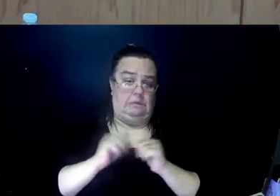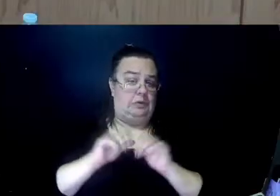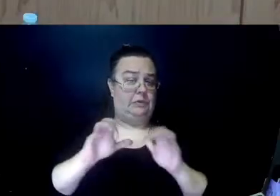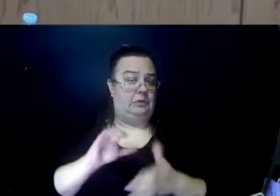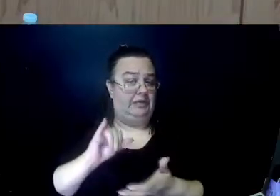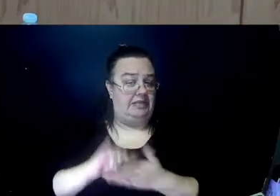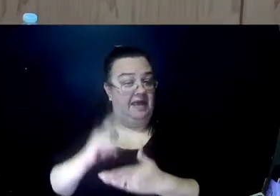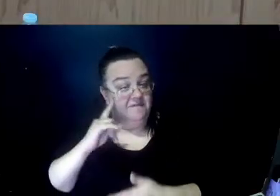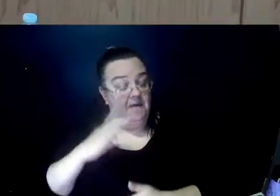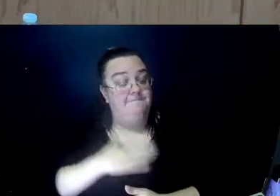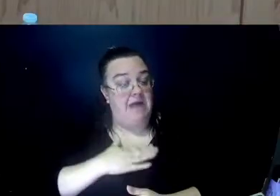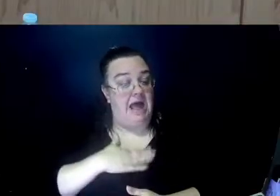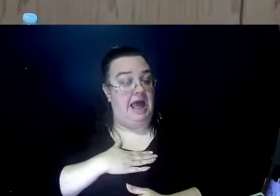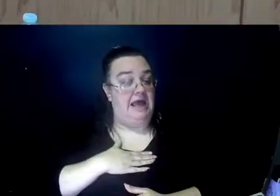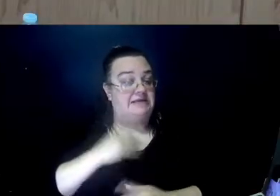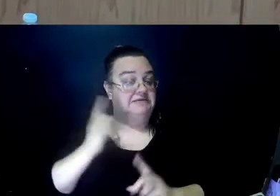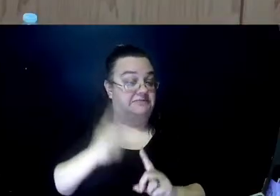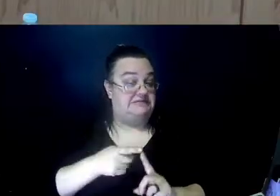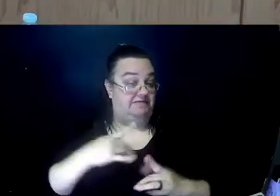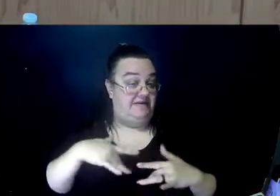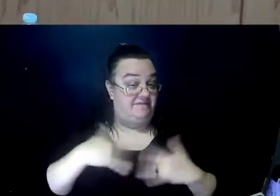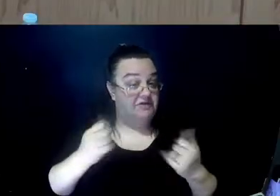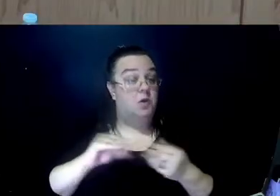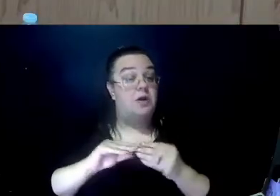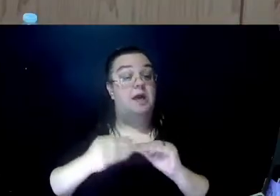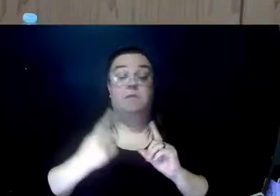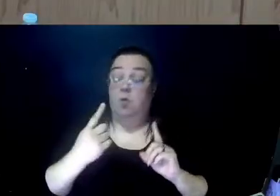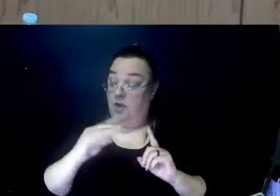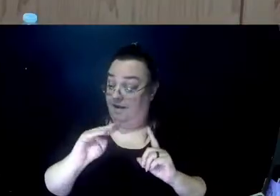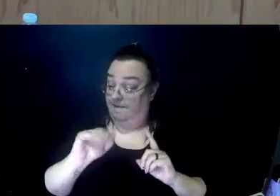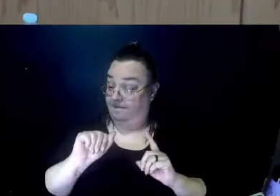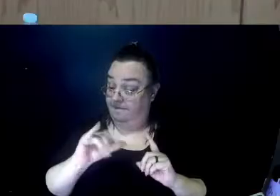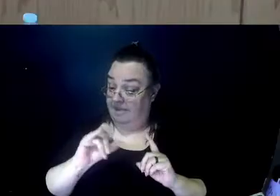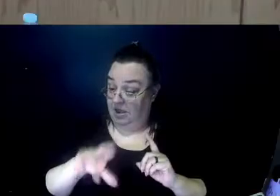for my particular event. So number one, Mayor, should we